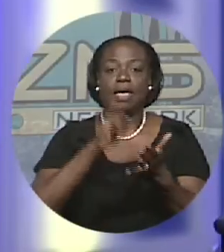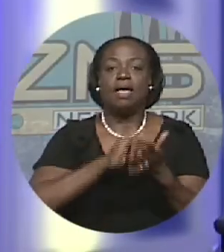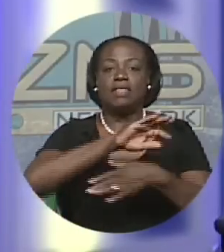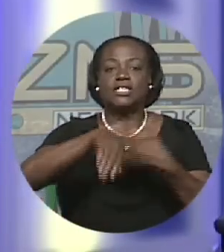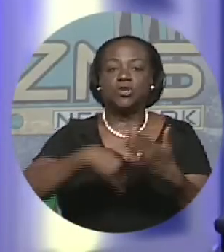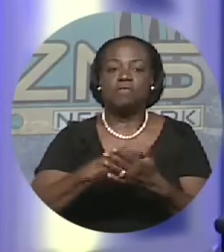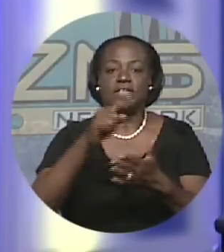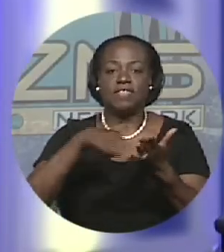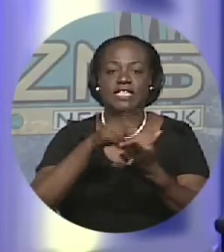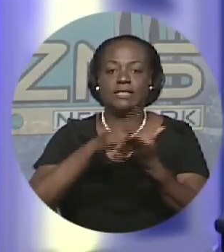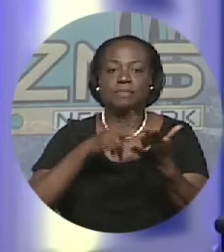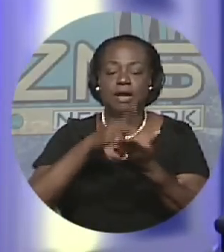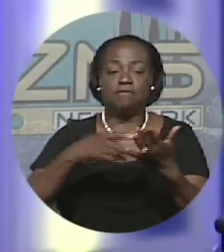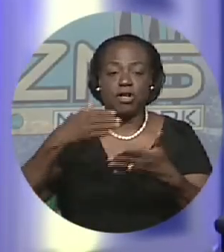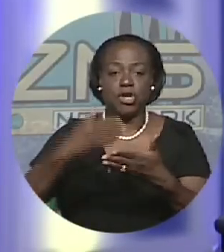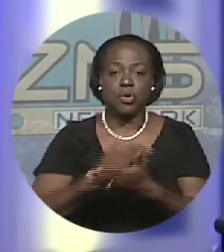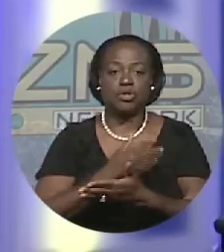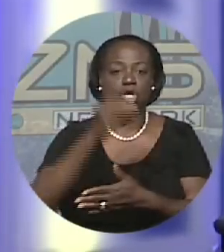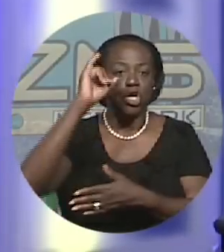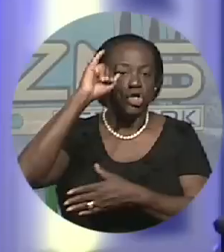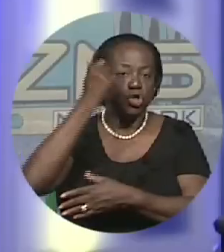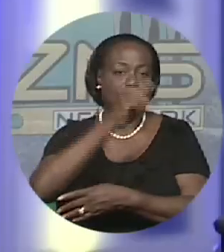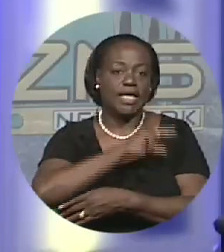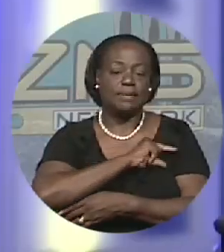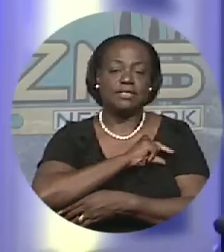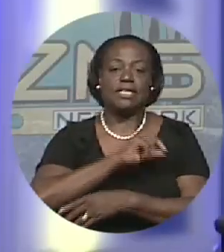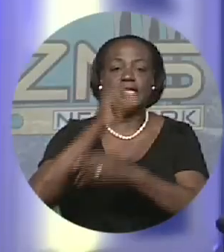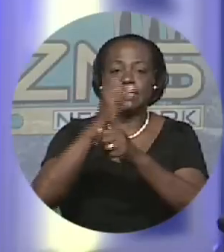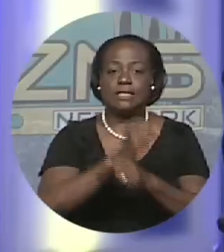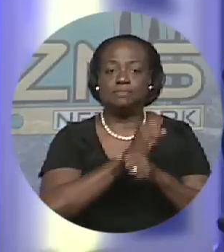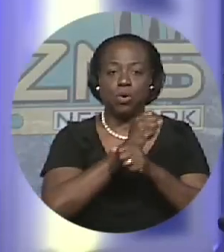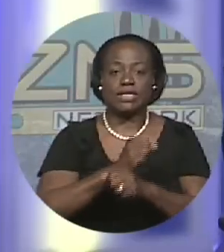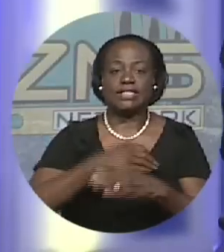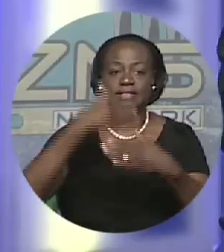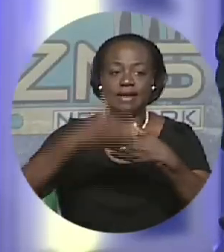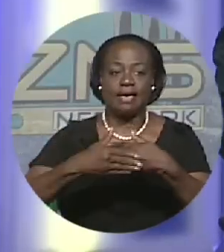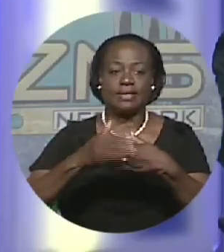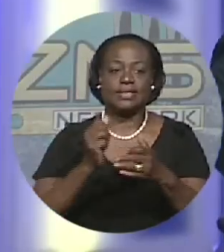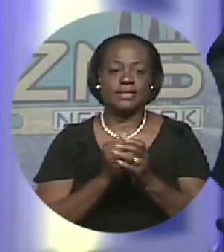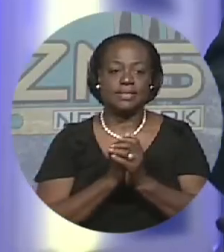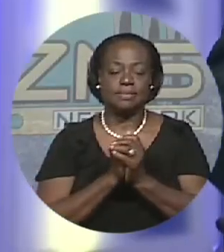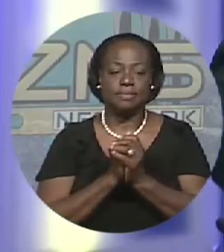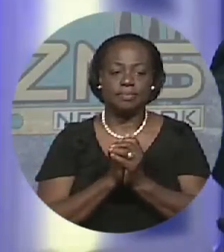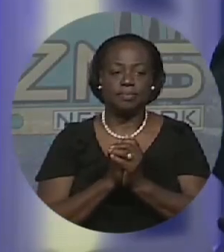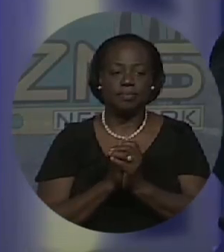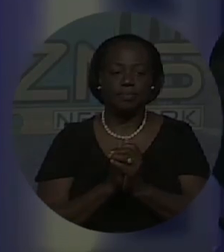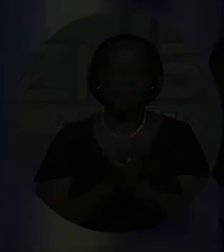for this portion of the news. Don't go away. Julian Gibson is up next with ZNS Total Sports.